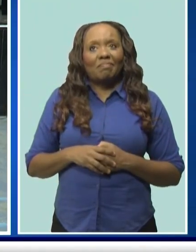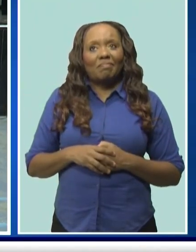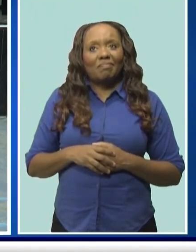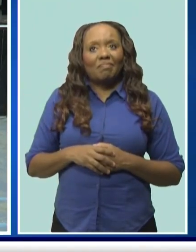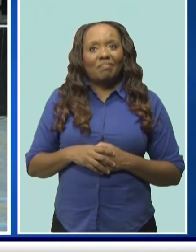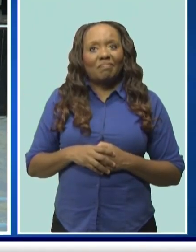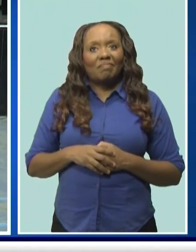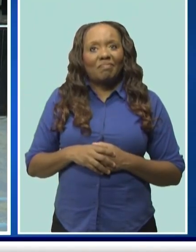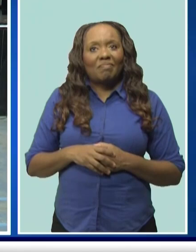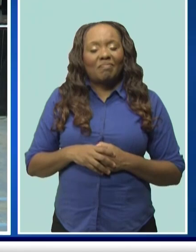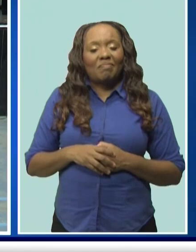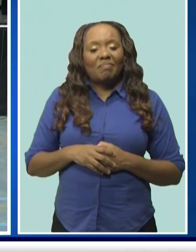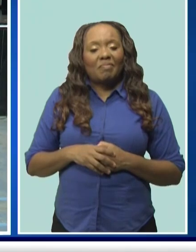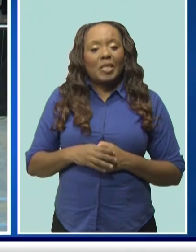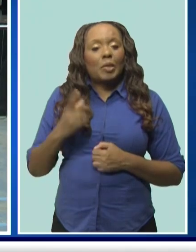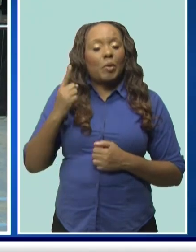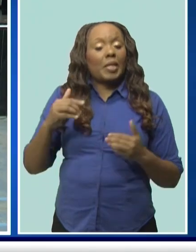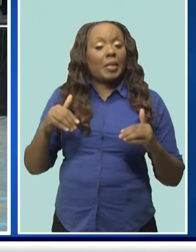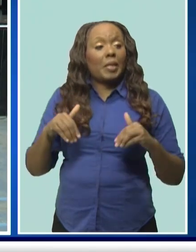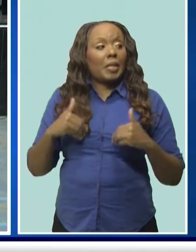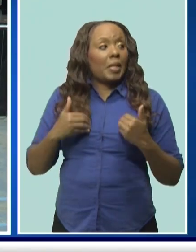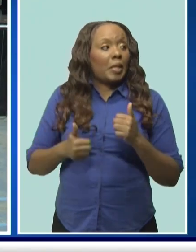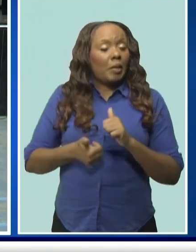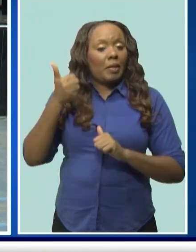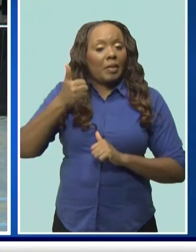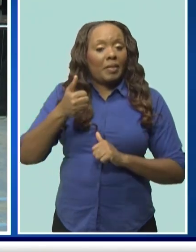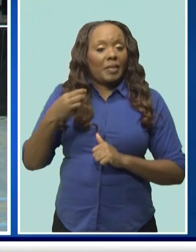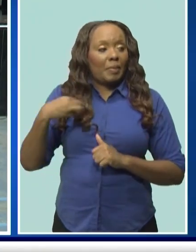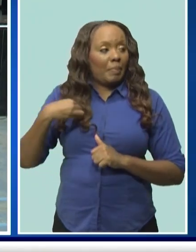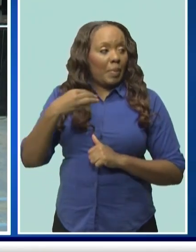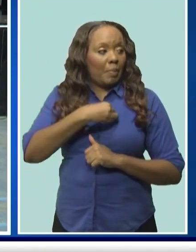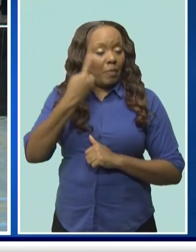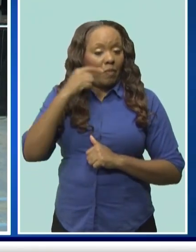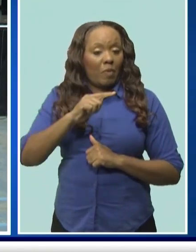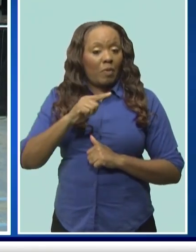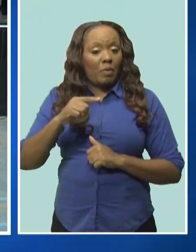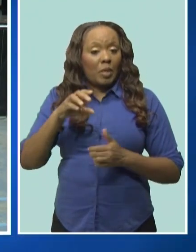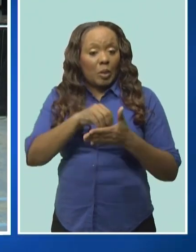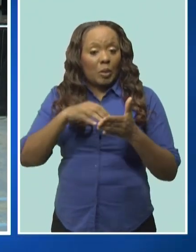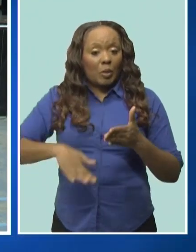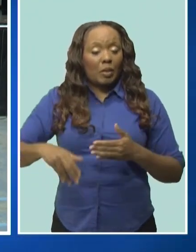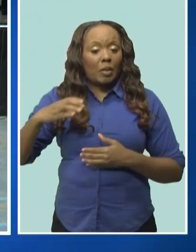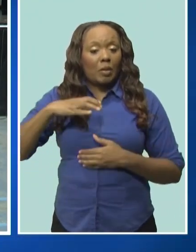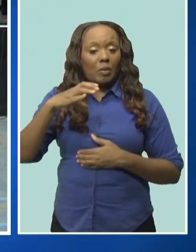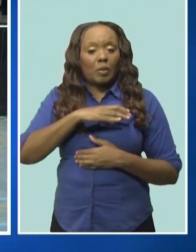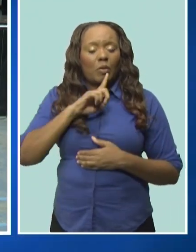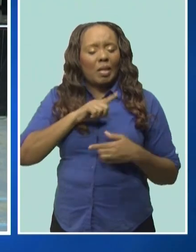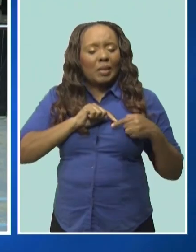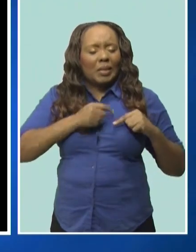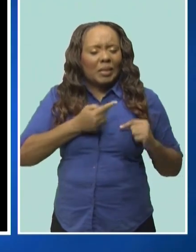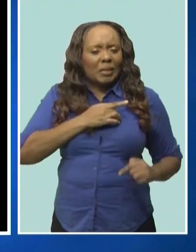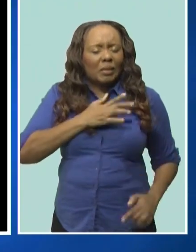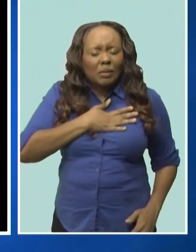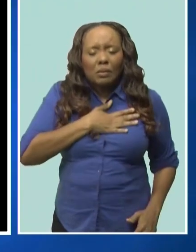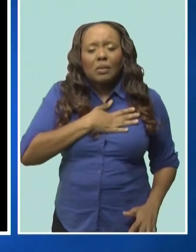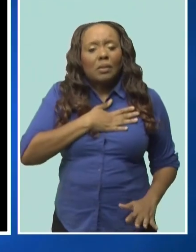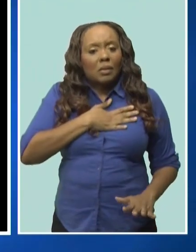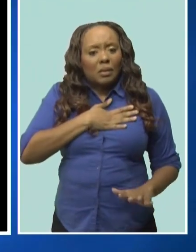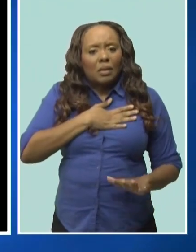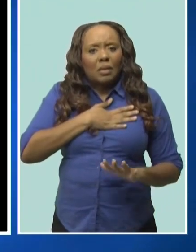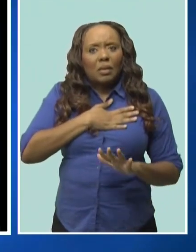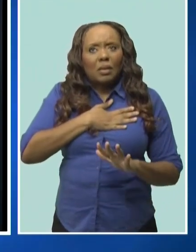Seeing as he is one of our youngest members of our student council, it really hurts all of our hearts to see that he